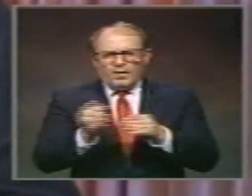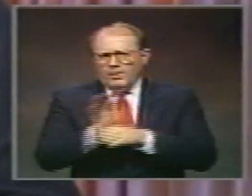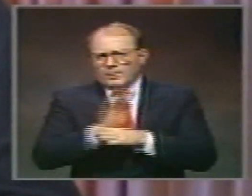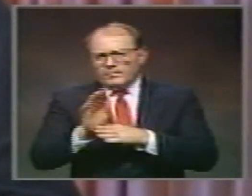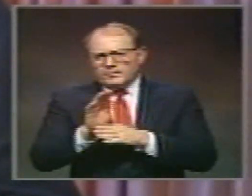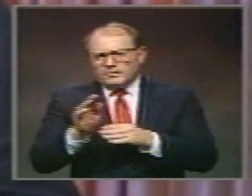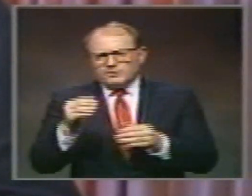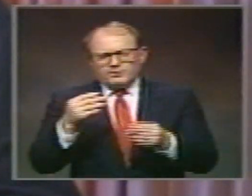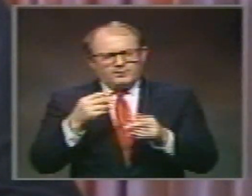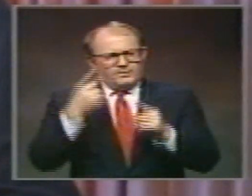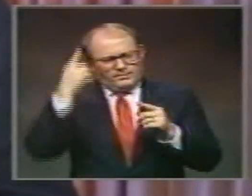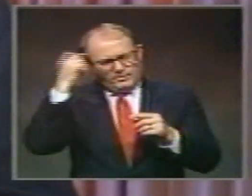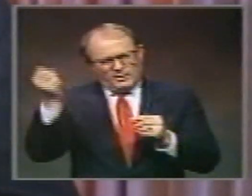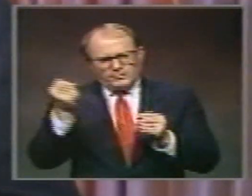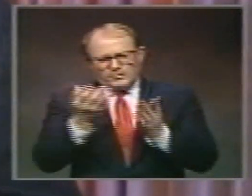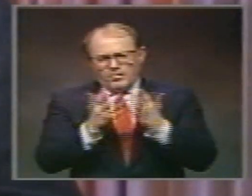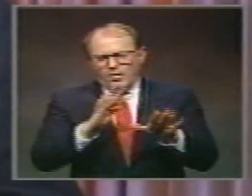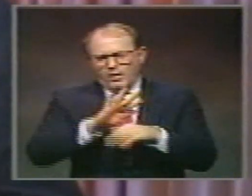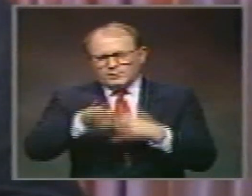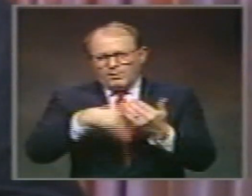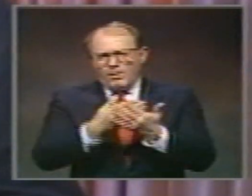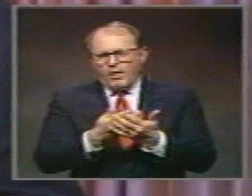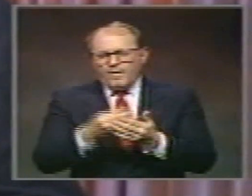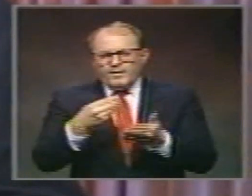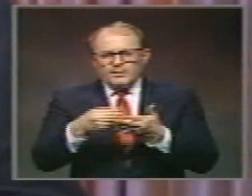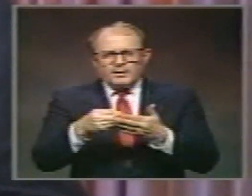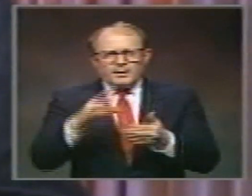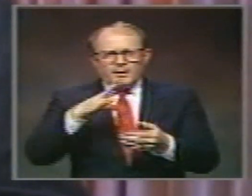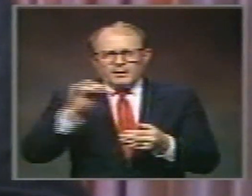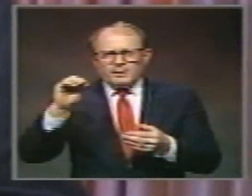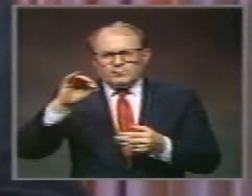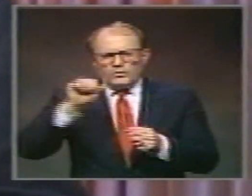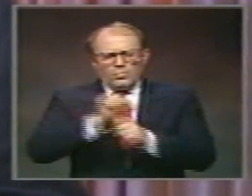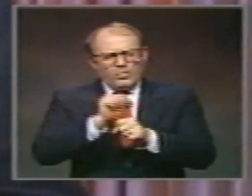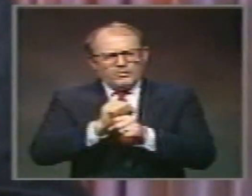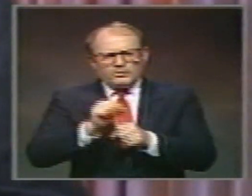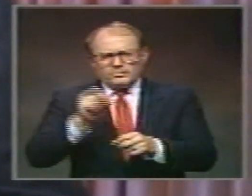that he had, and jobs were hard to find.